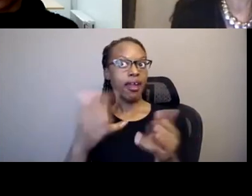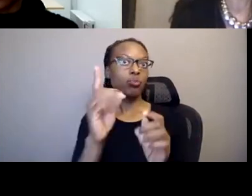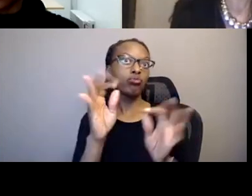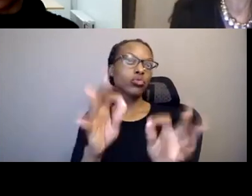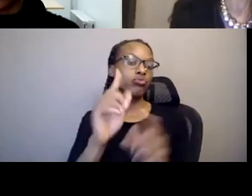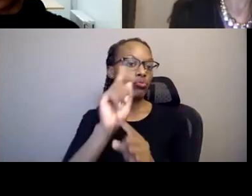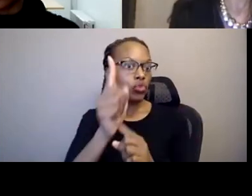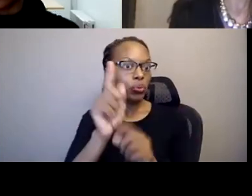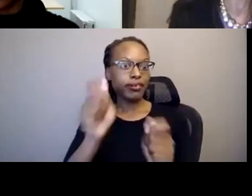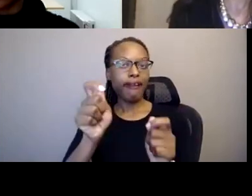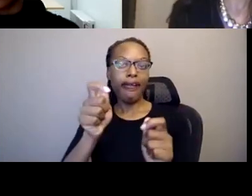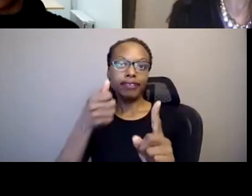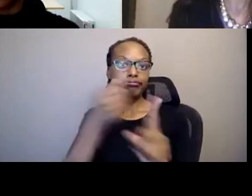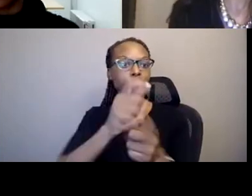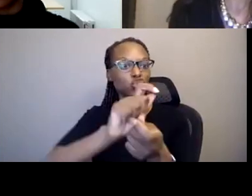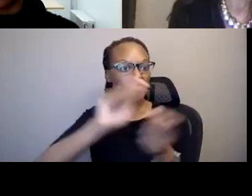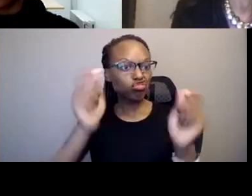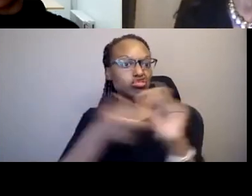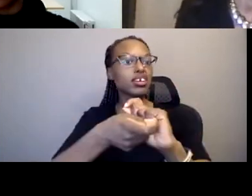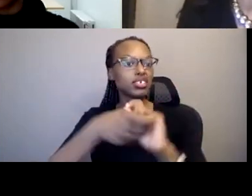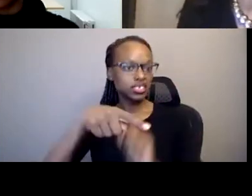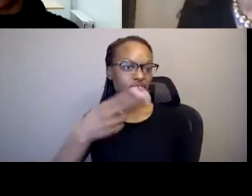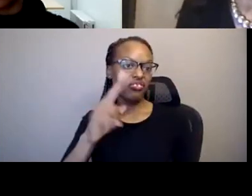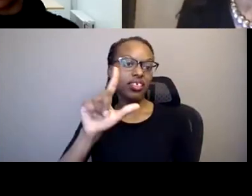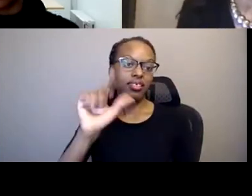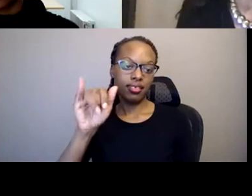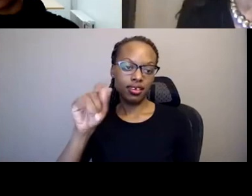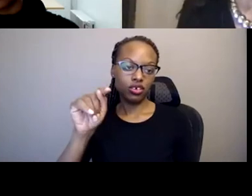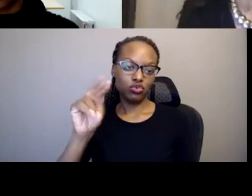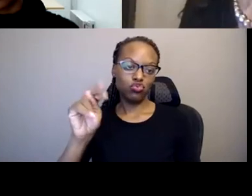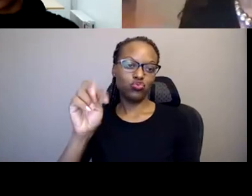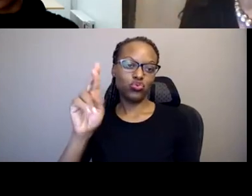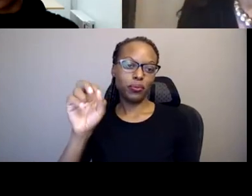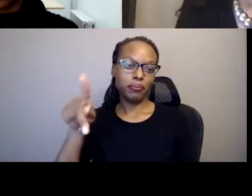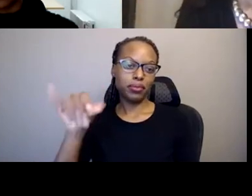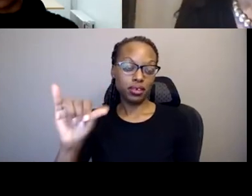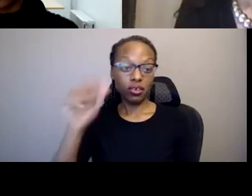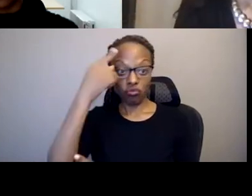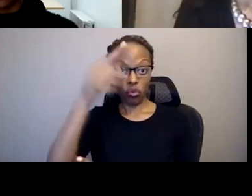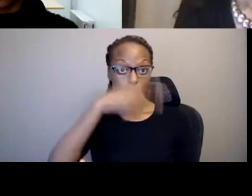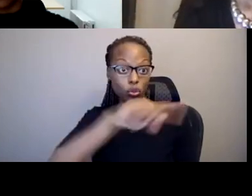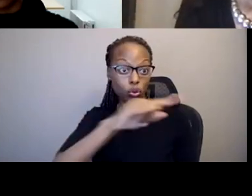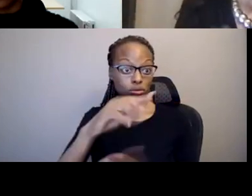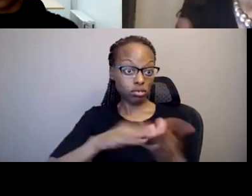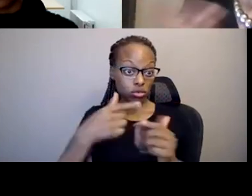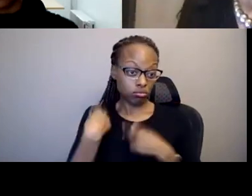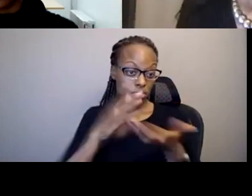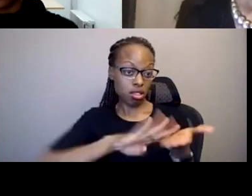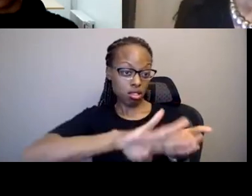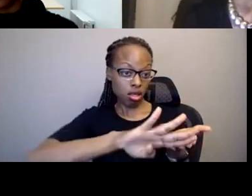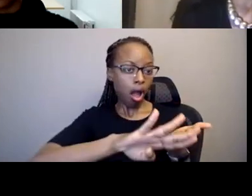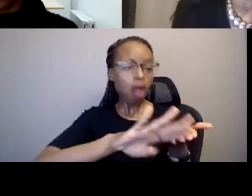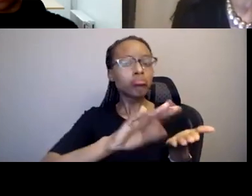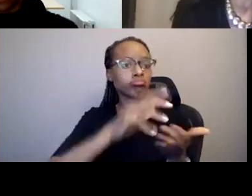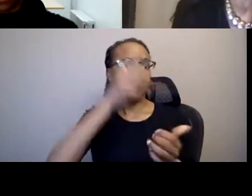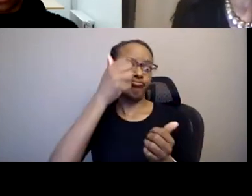of philanthropy to bring about collective liberation, not just for marginalized communities, but for all. And meanwhile, COVID has had a